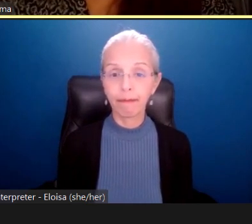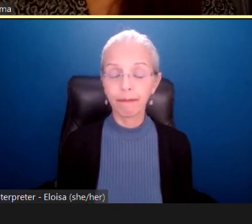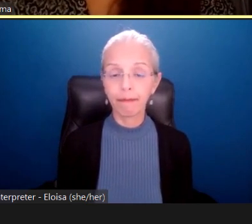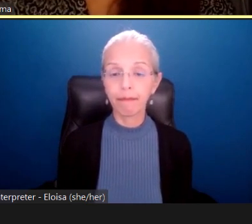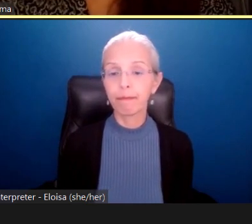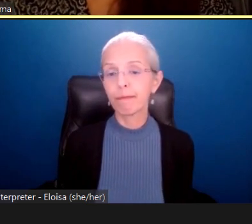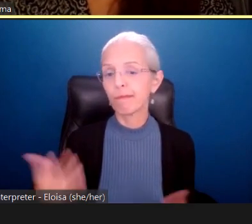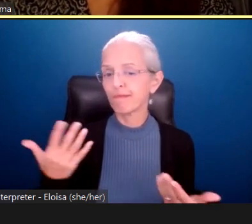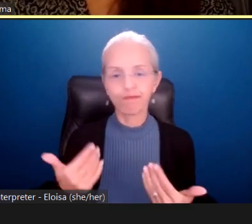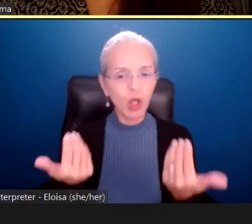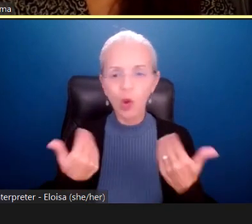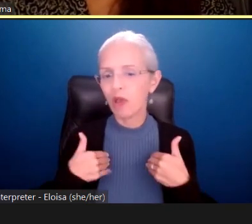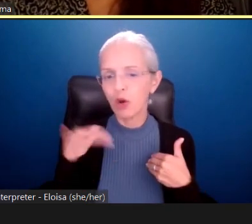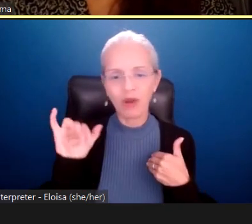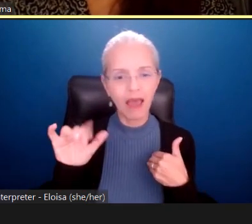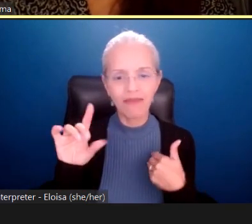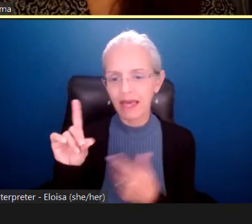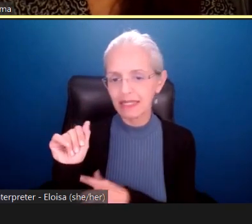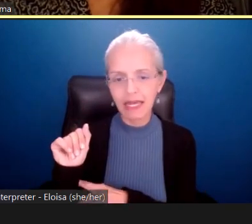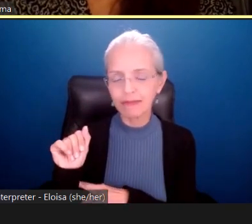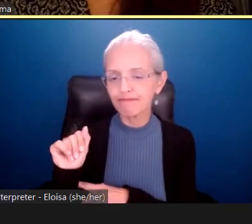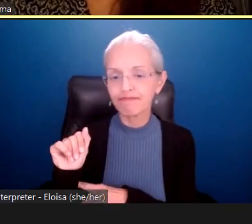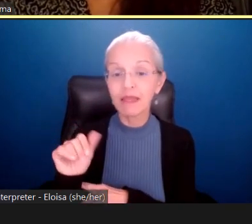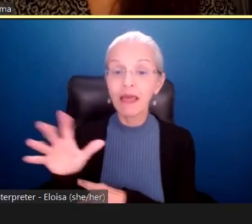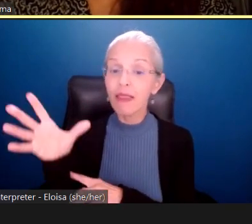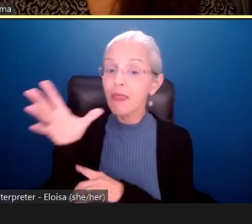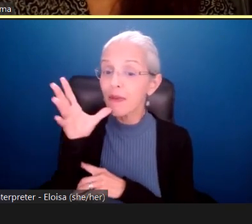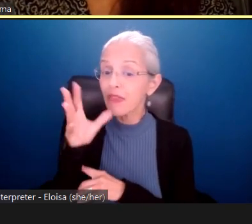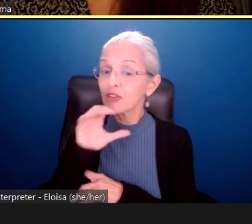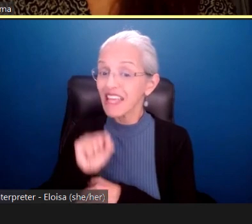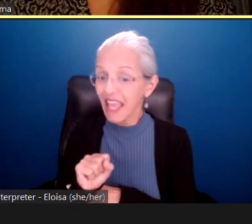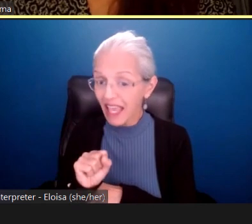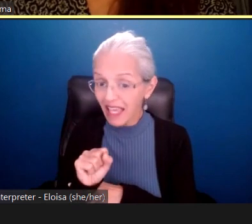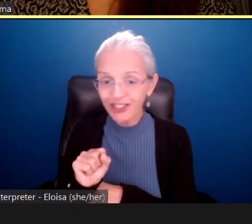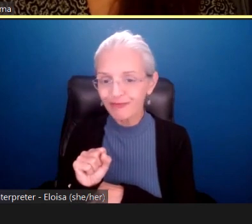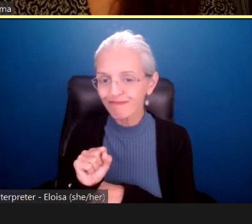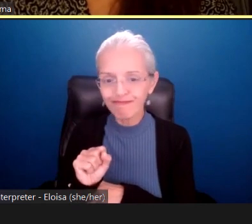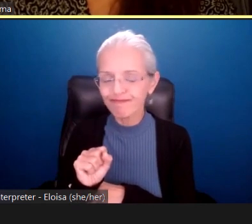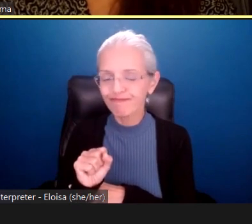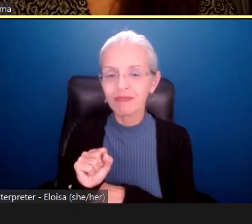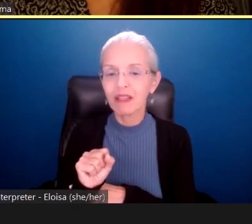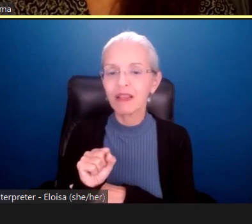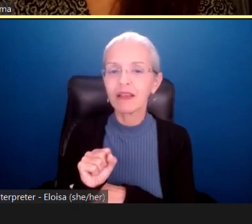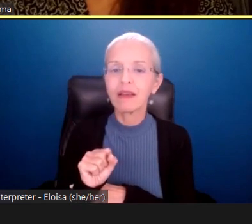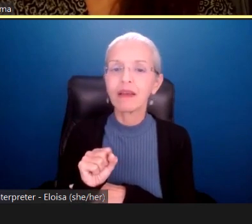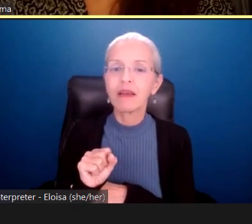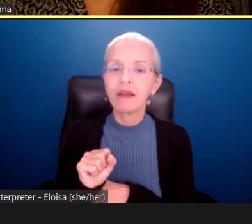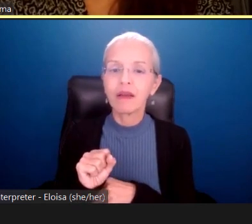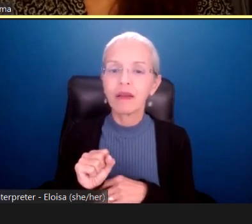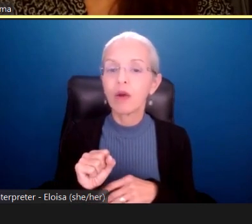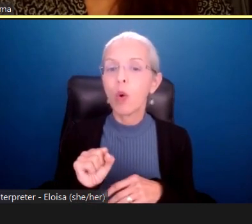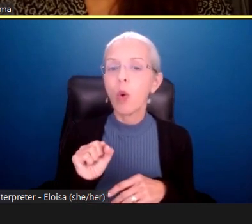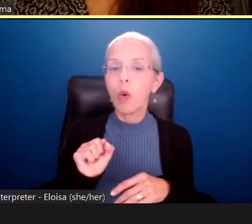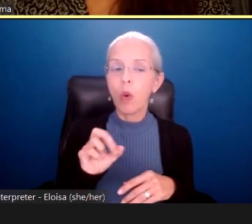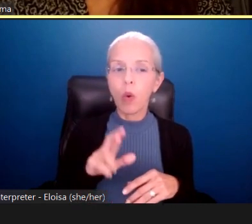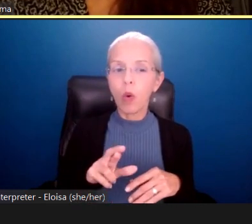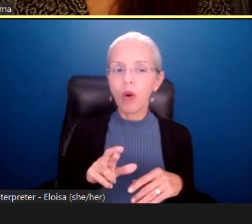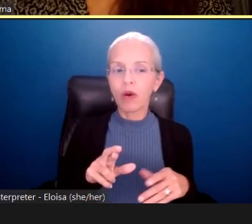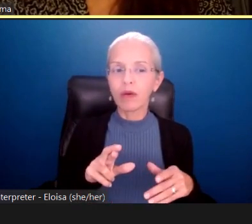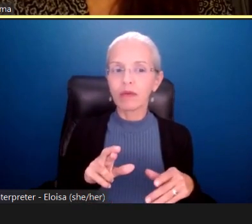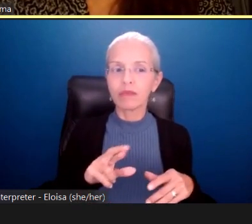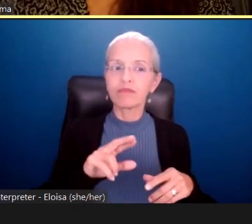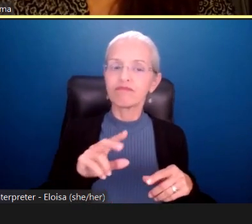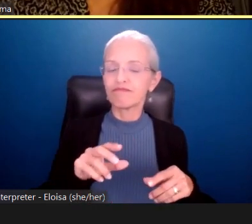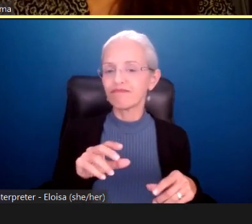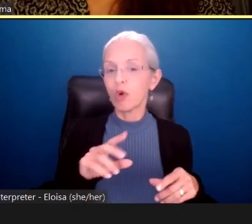We do not have that data of the mother's age when they're enrolled in the work program.